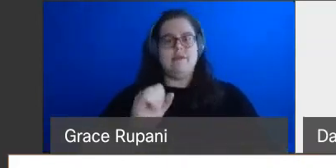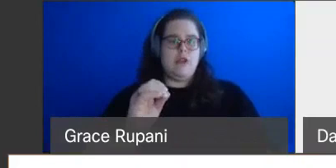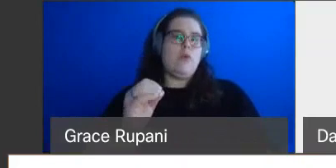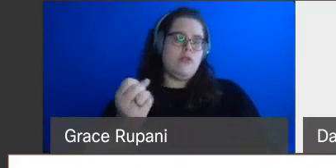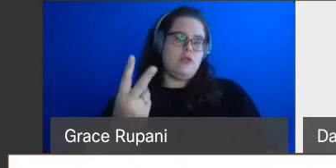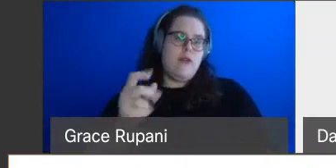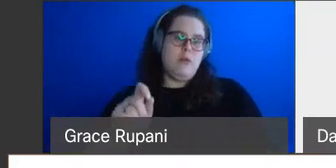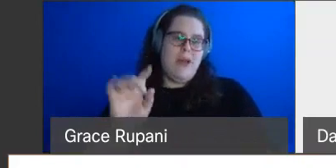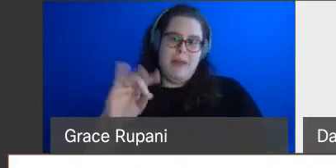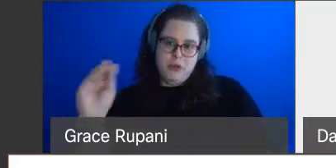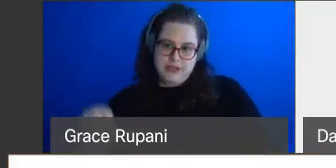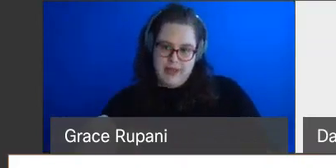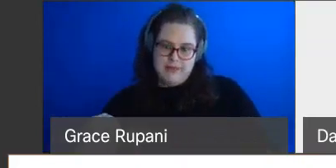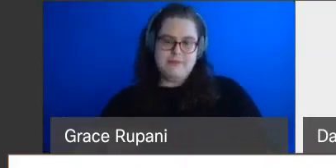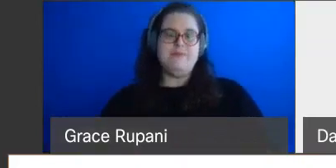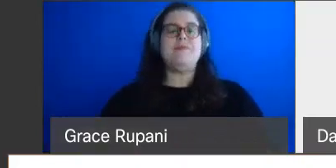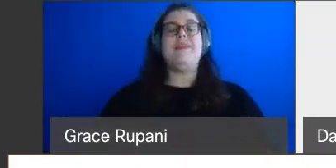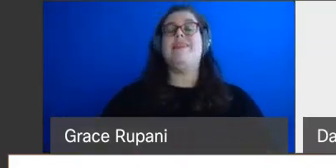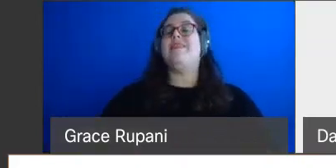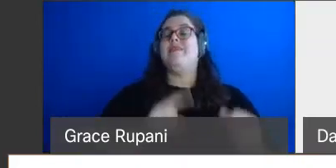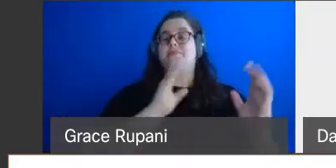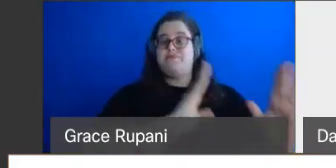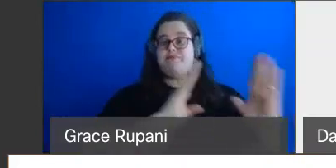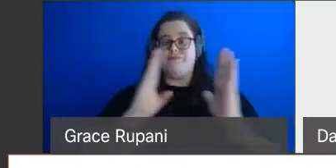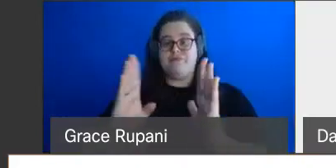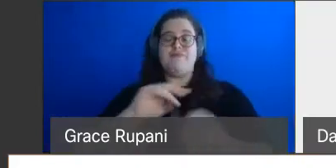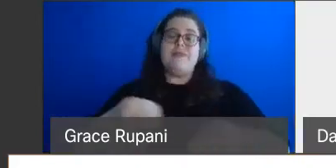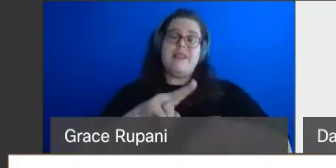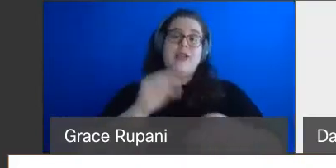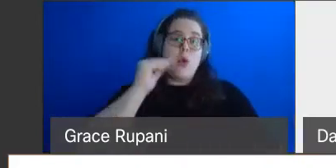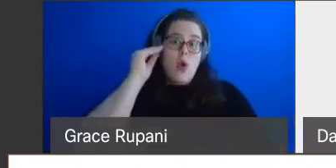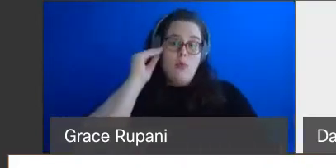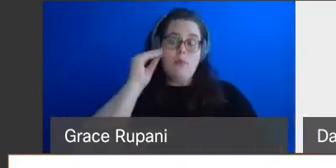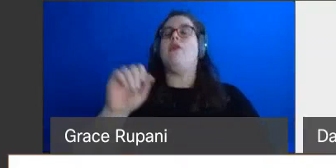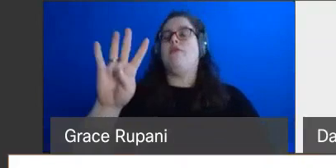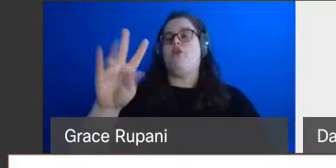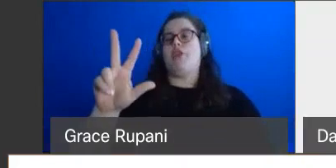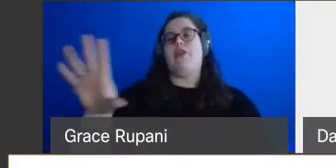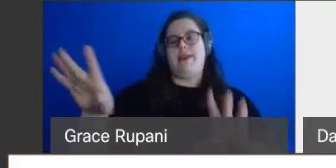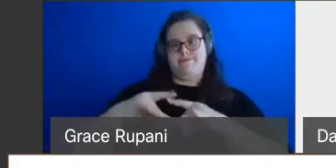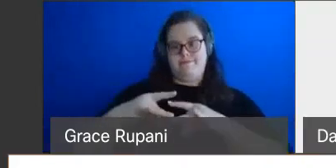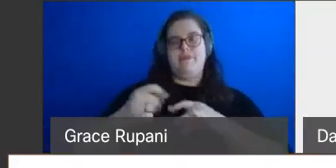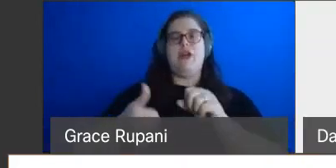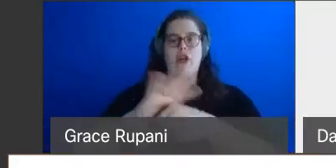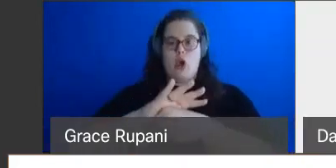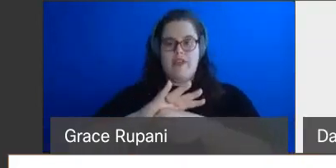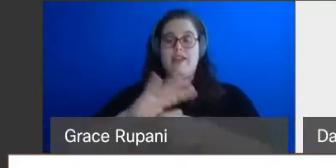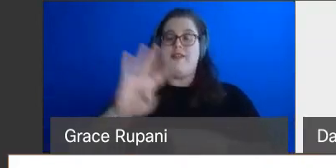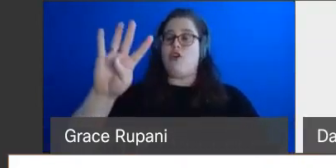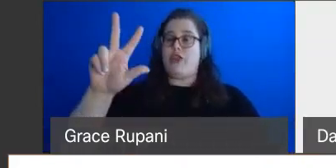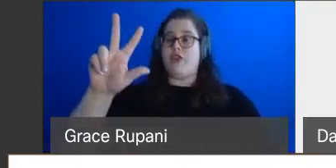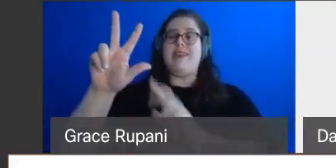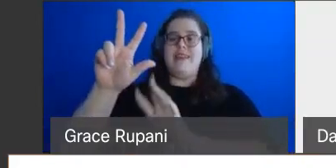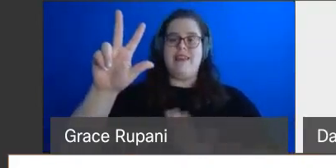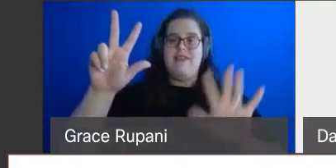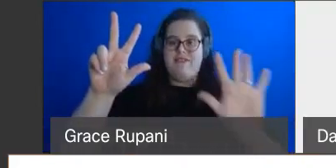people in natural homes, 43 have contracted COVID. There have been 5 deaths among those 43, and all